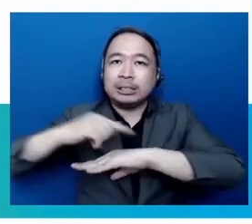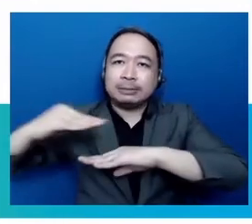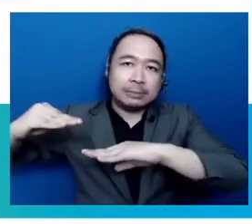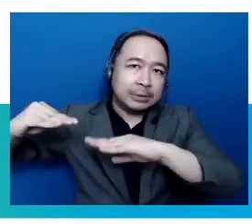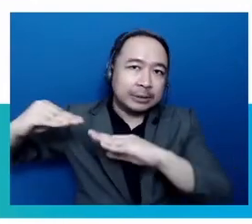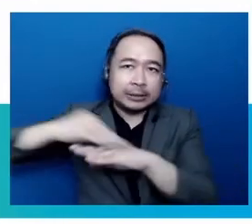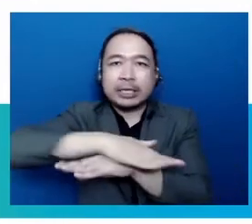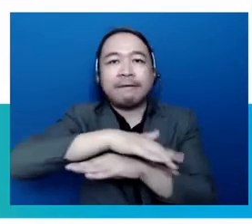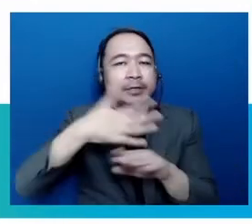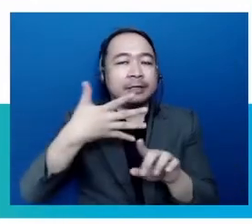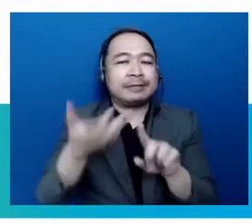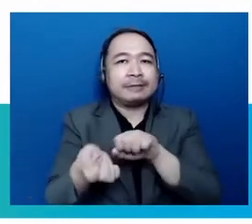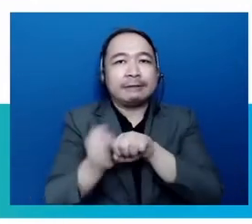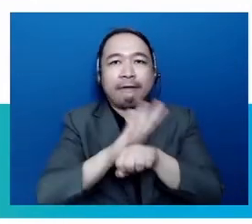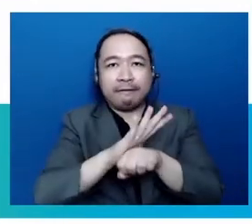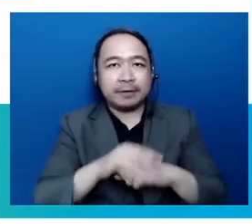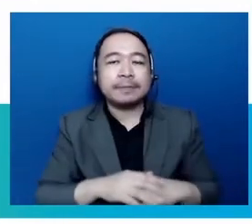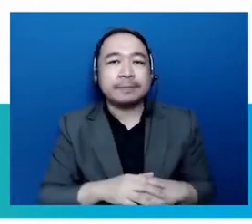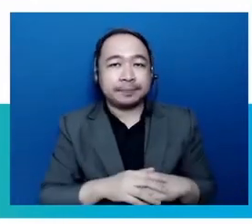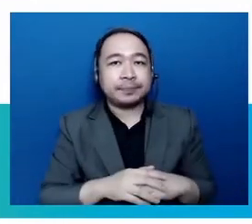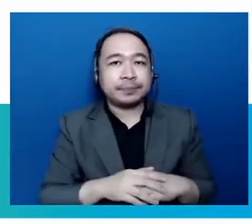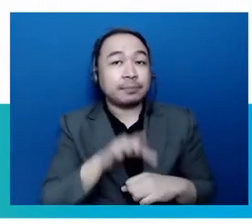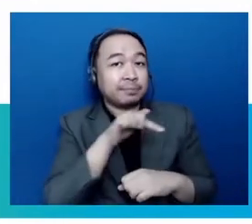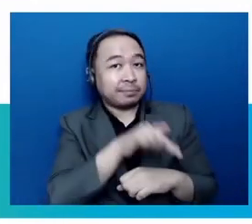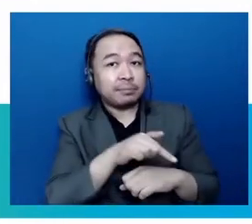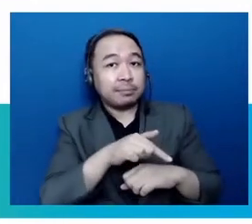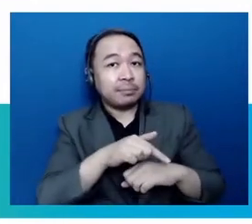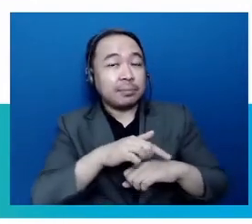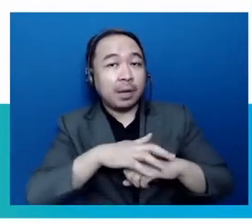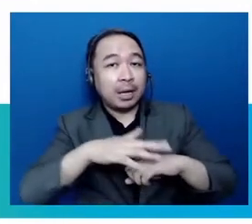We also know that coastal populations